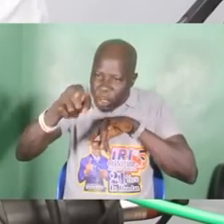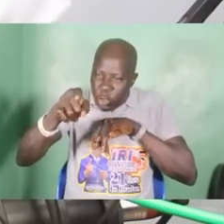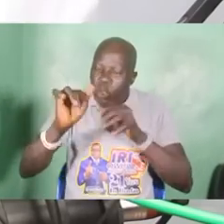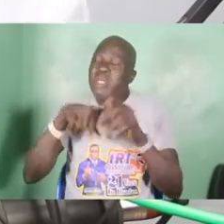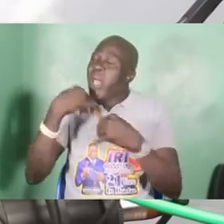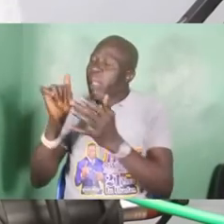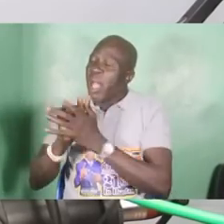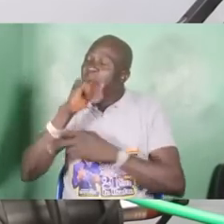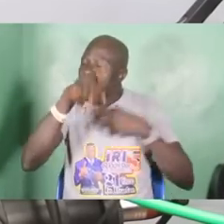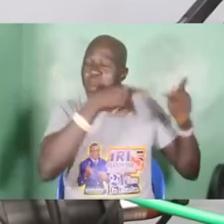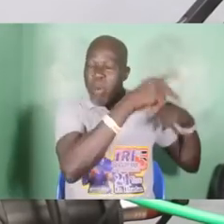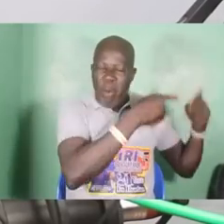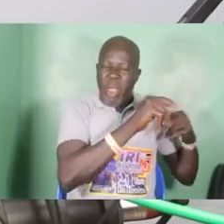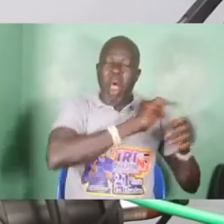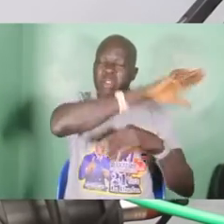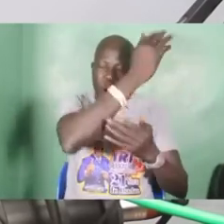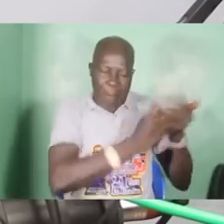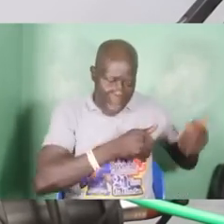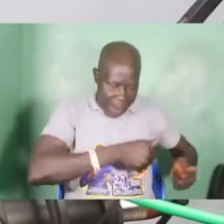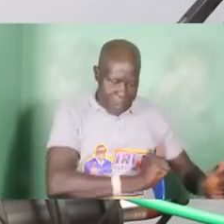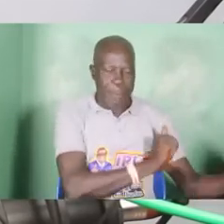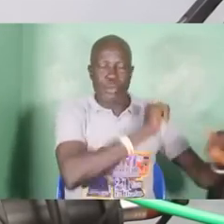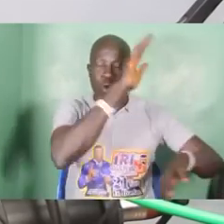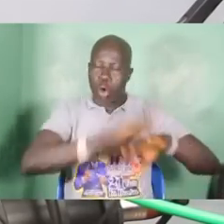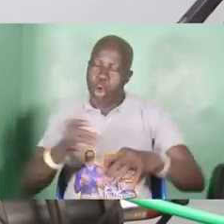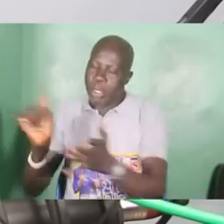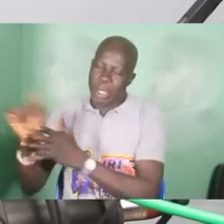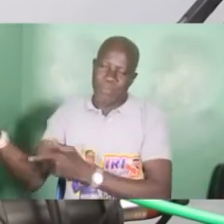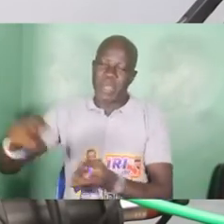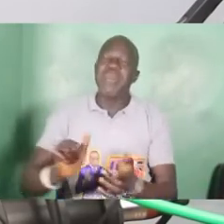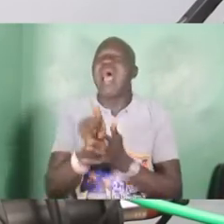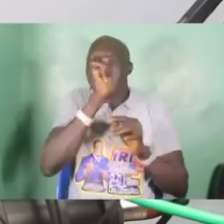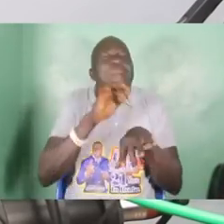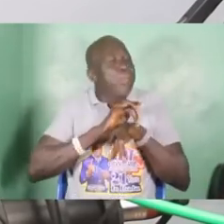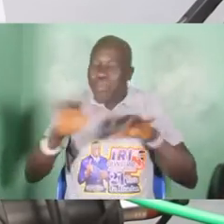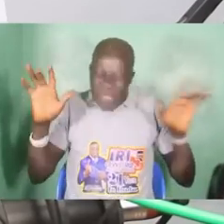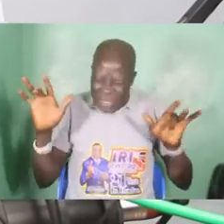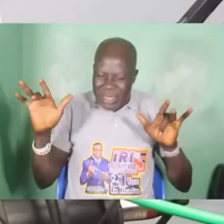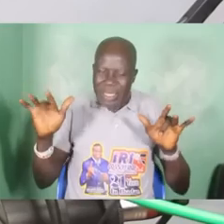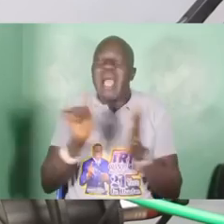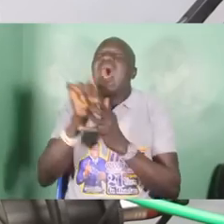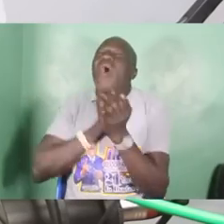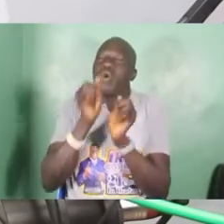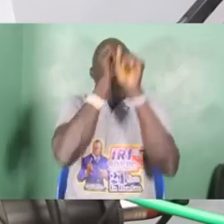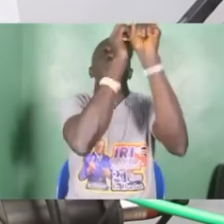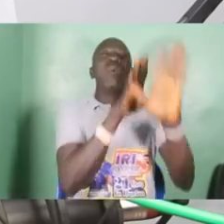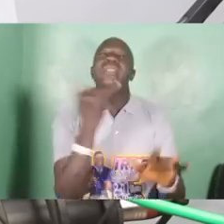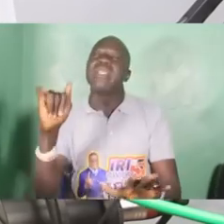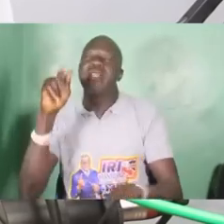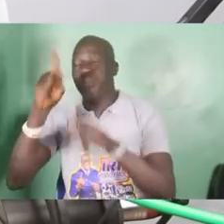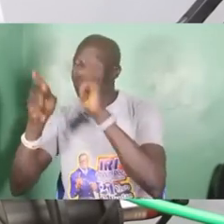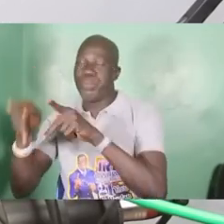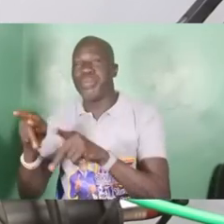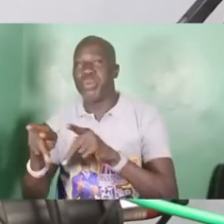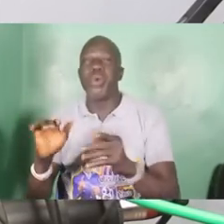to mo fun o now explain what you don't know ninu solo ni in service today iri fm 96.1 iri fm 96 you go